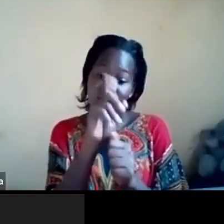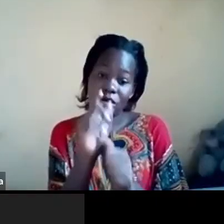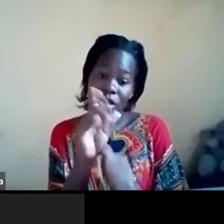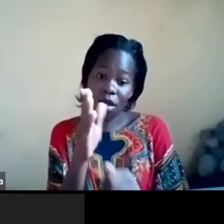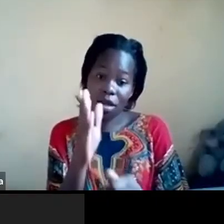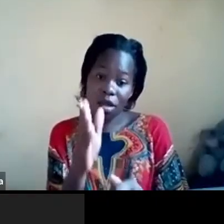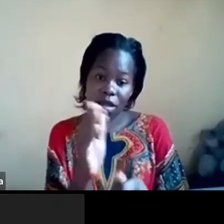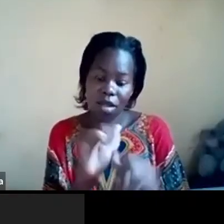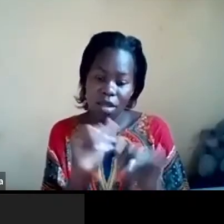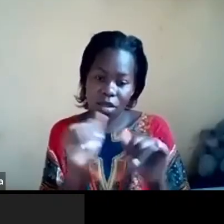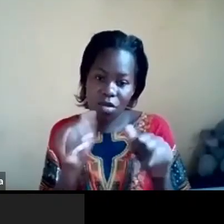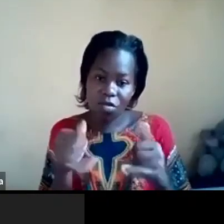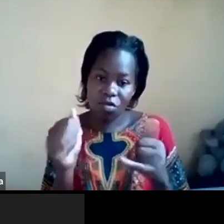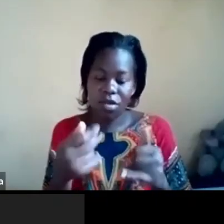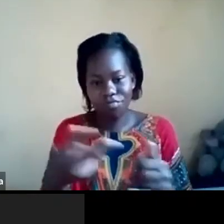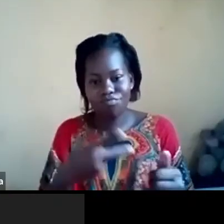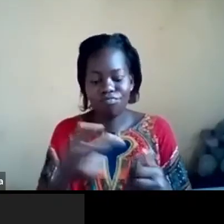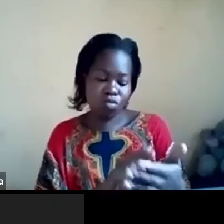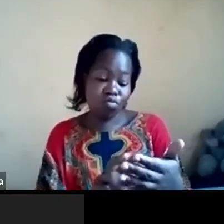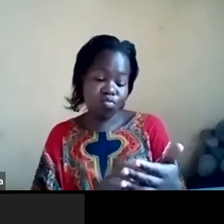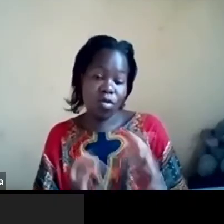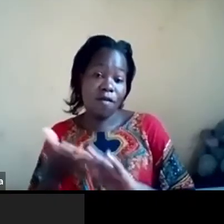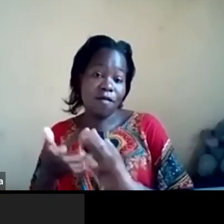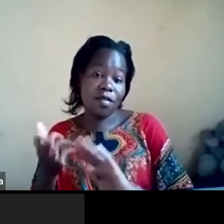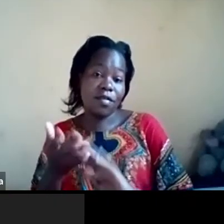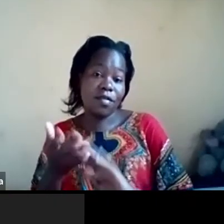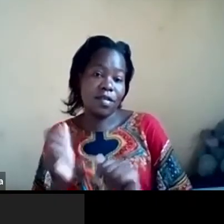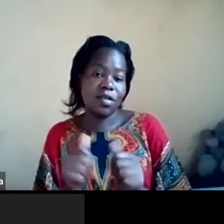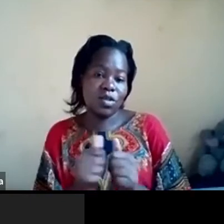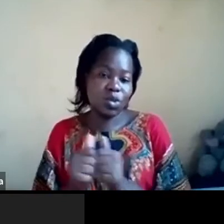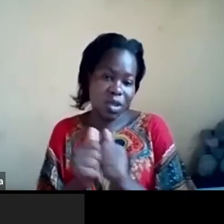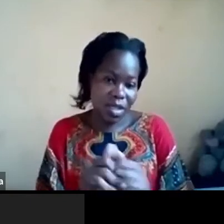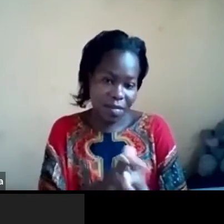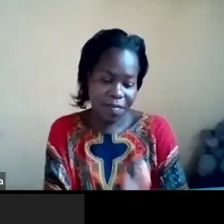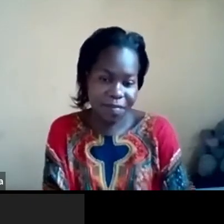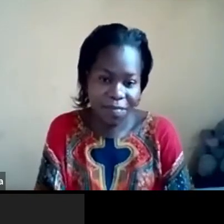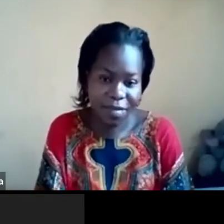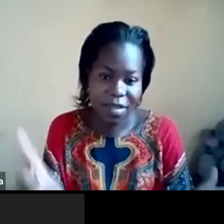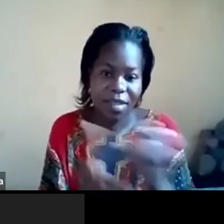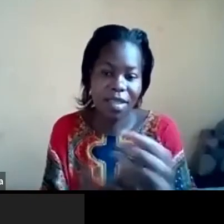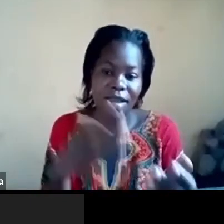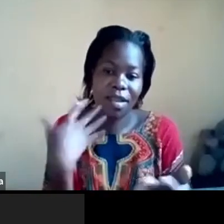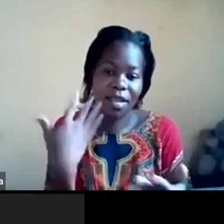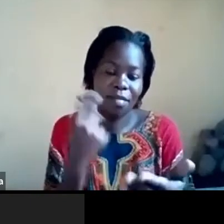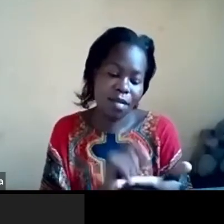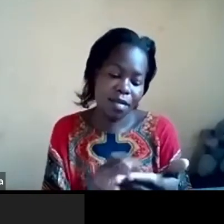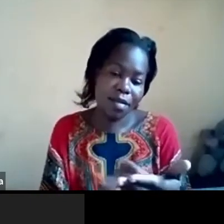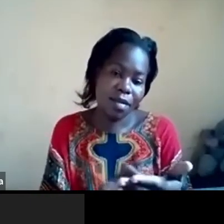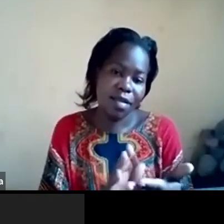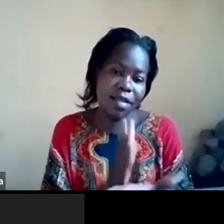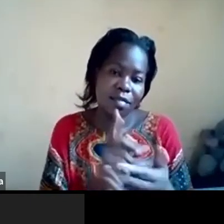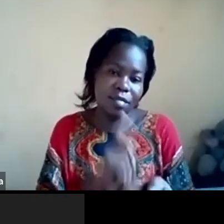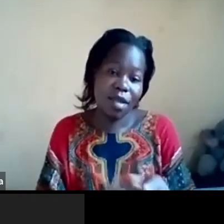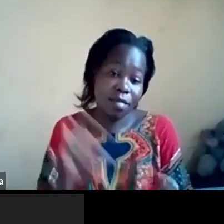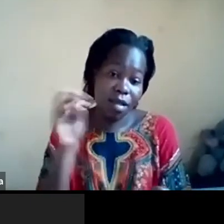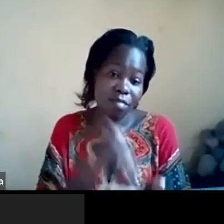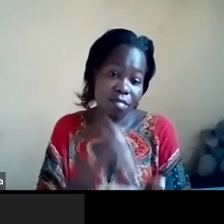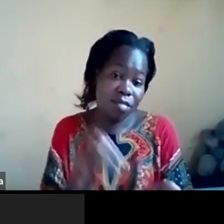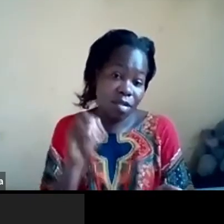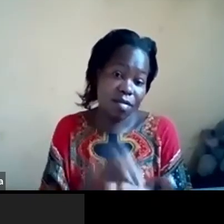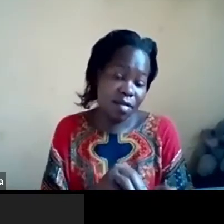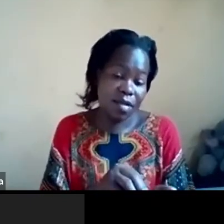go through them very quickly together. So if you'd like to get a pen and a piece of paper, sometimes they can be repetitive, but I'll do my best to rush through